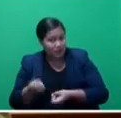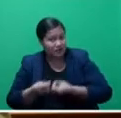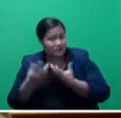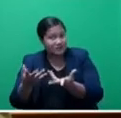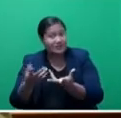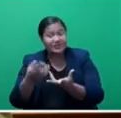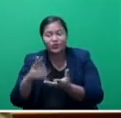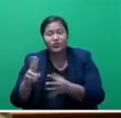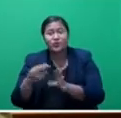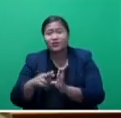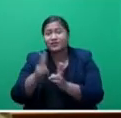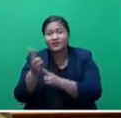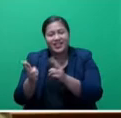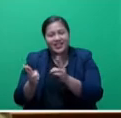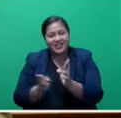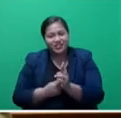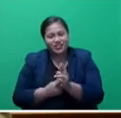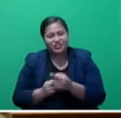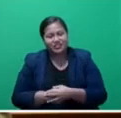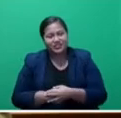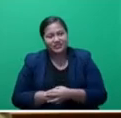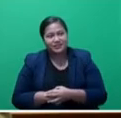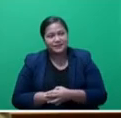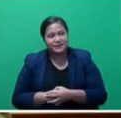communities, which